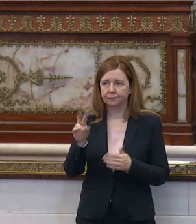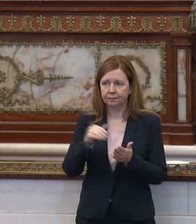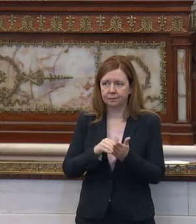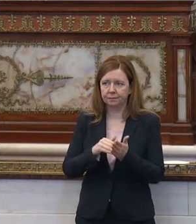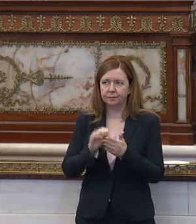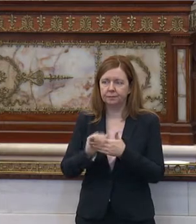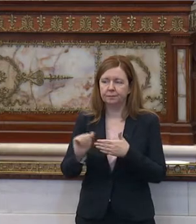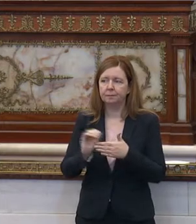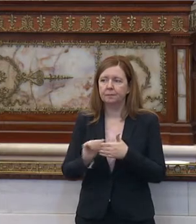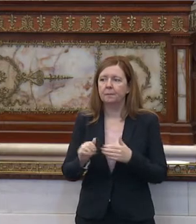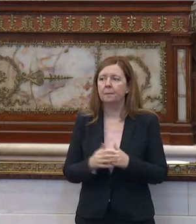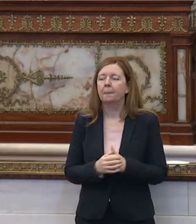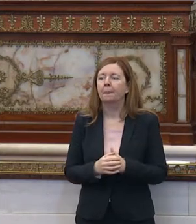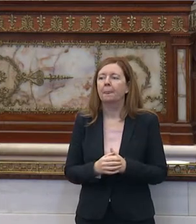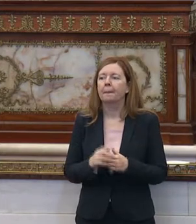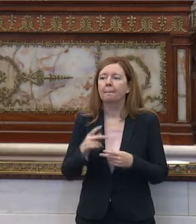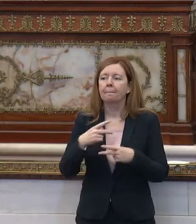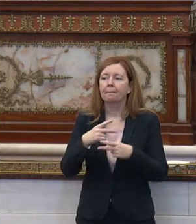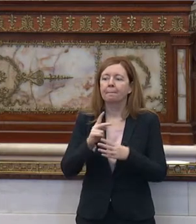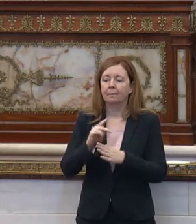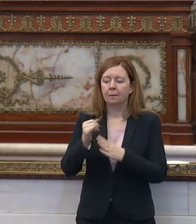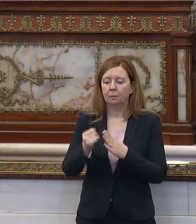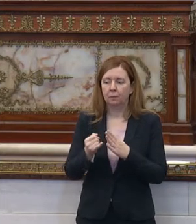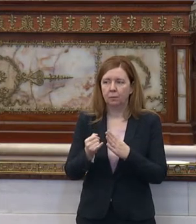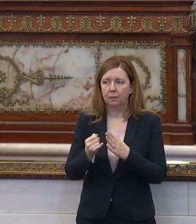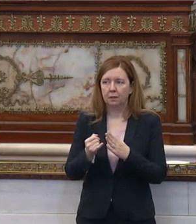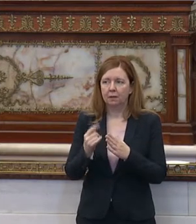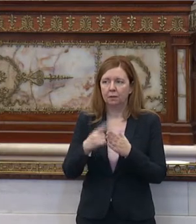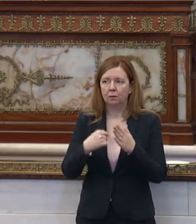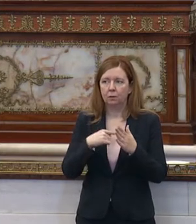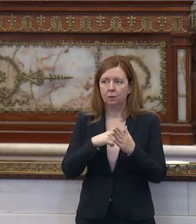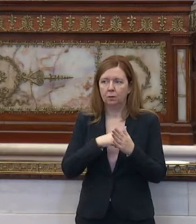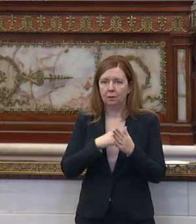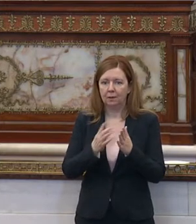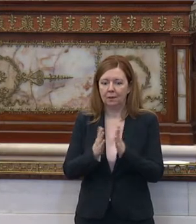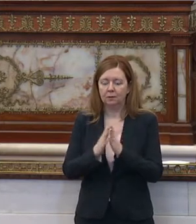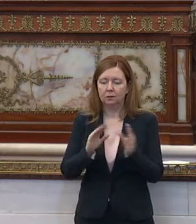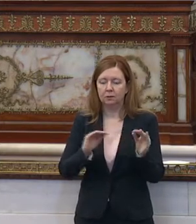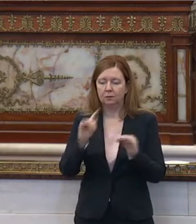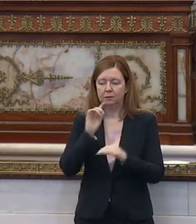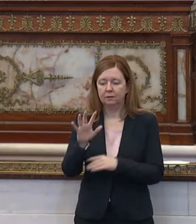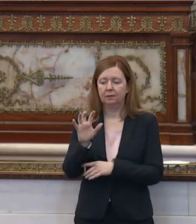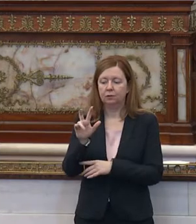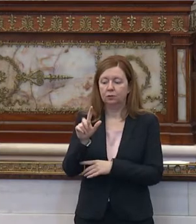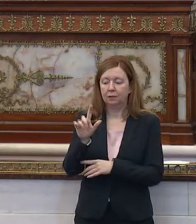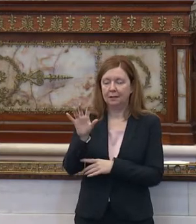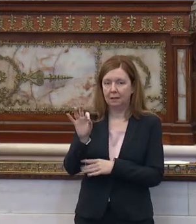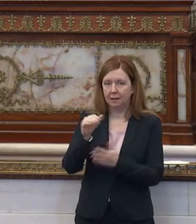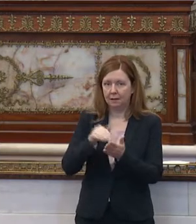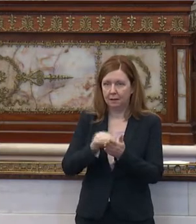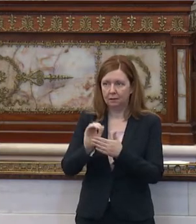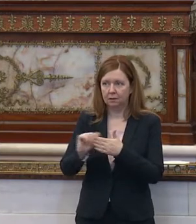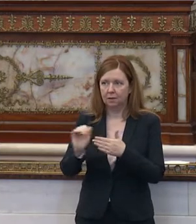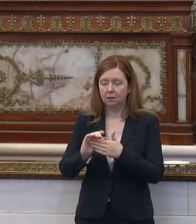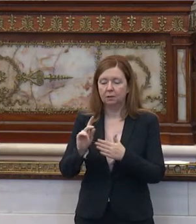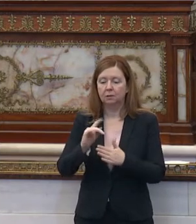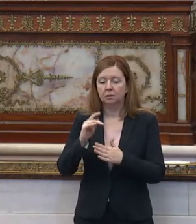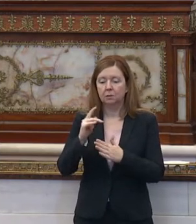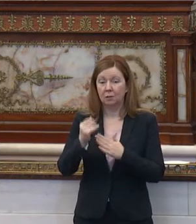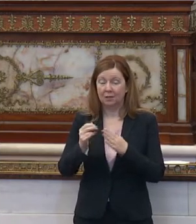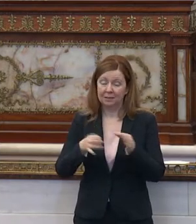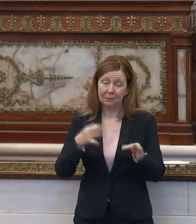$572,000. The project and the what we're adding to move is $529,000. The project has been